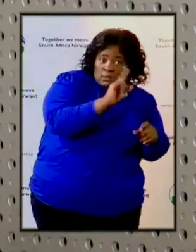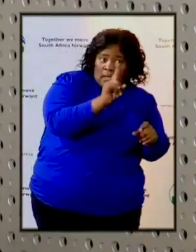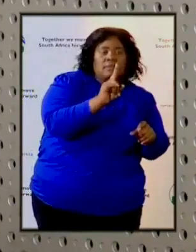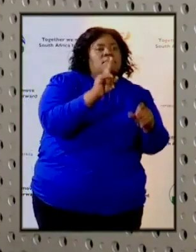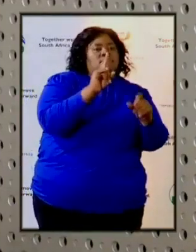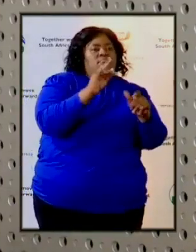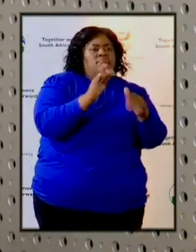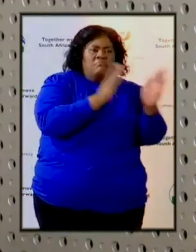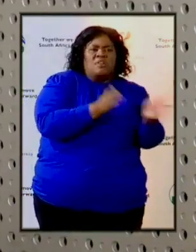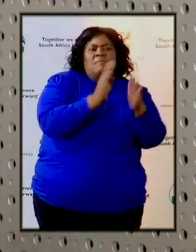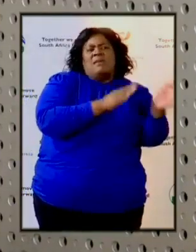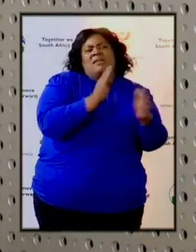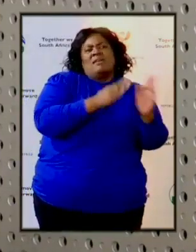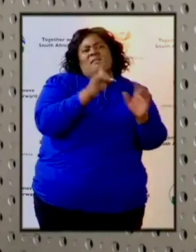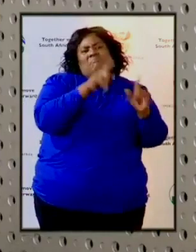advanced team,